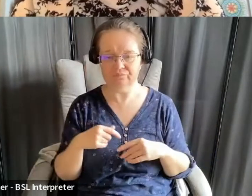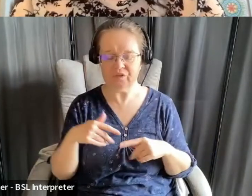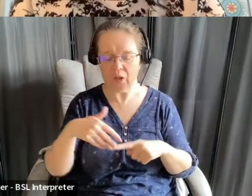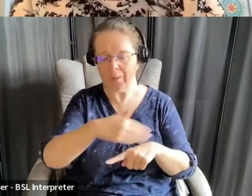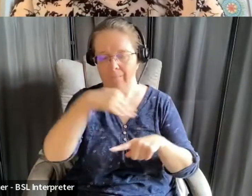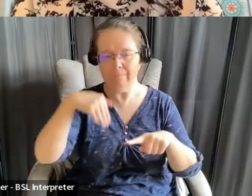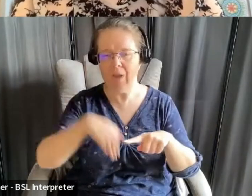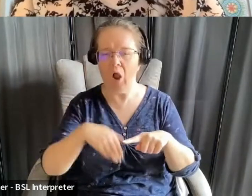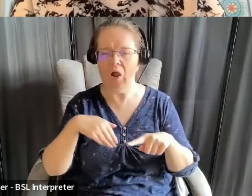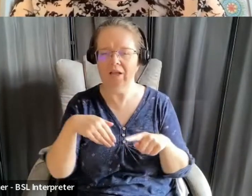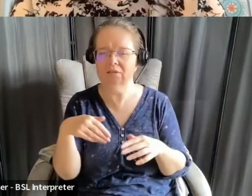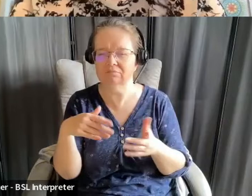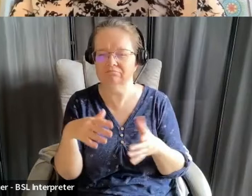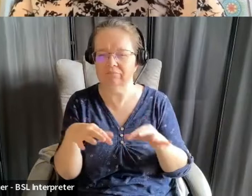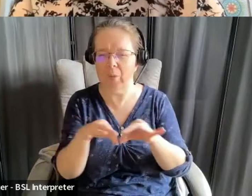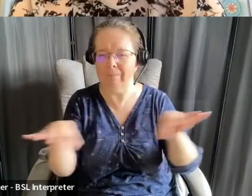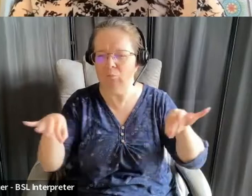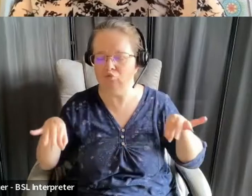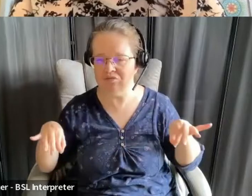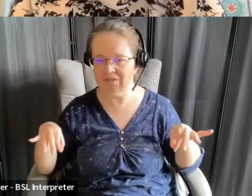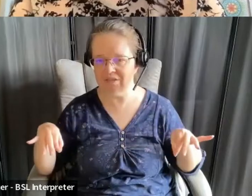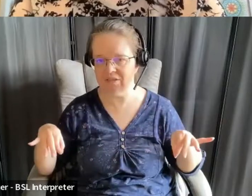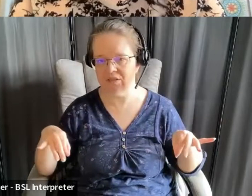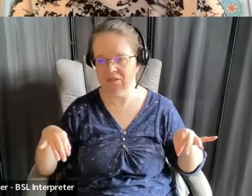which is also to help